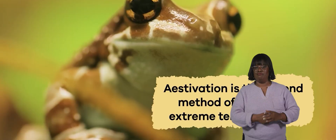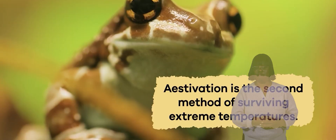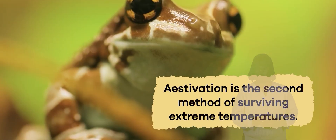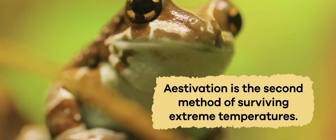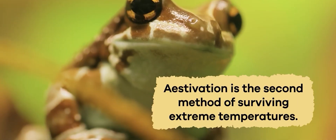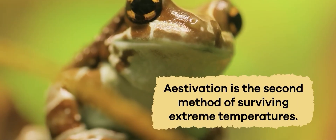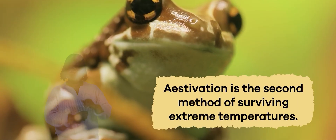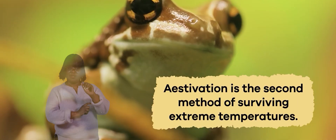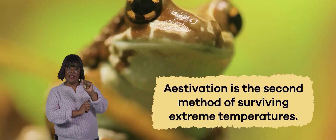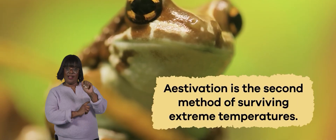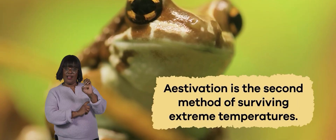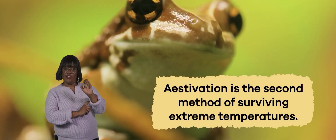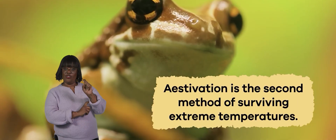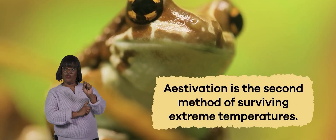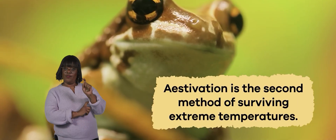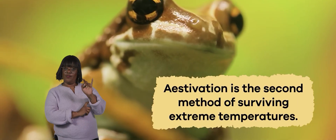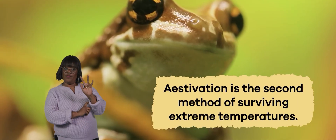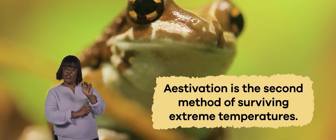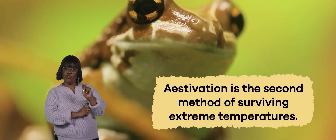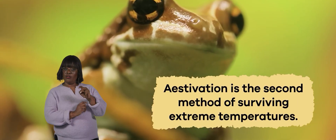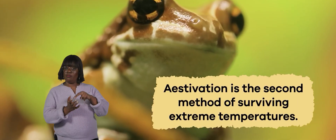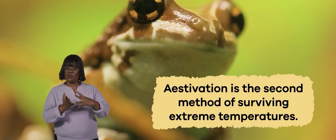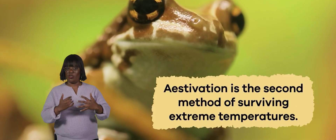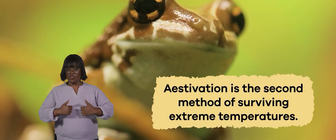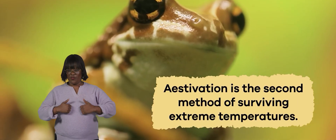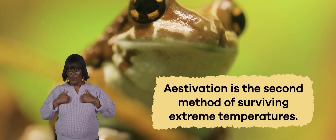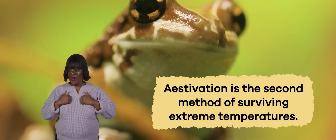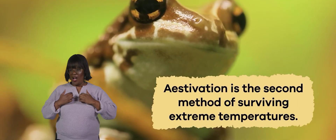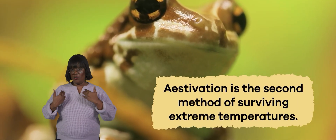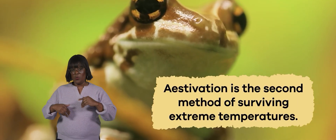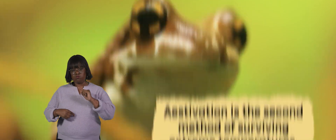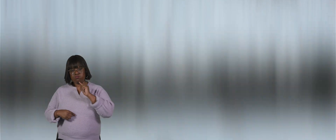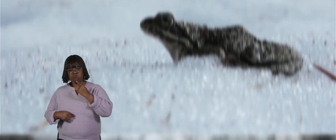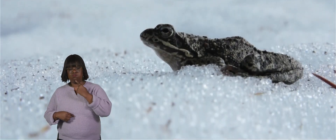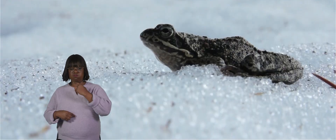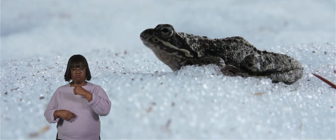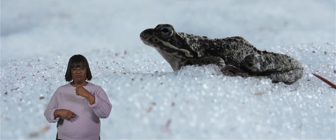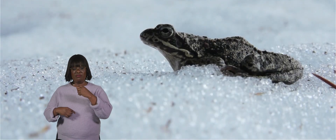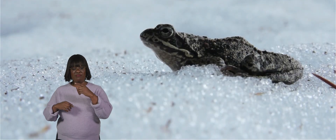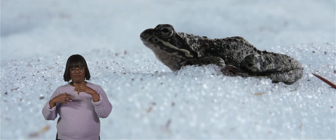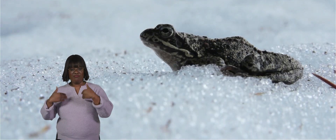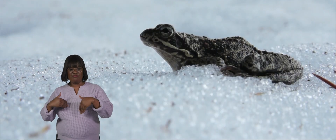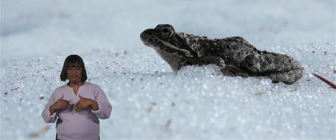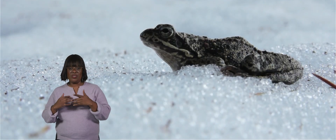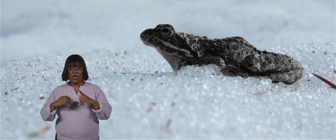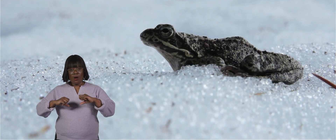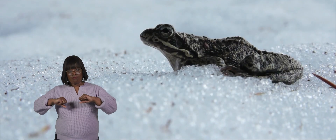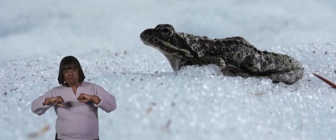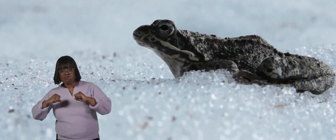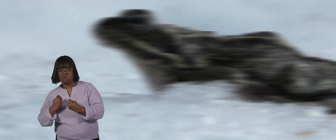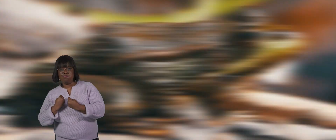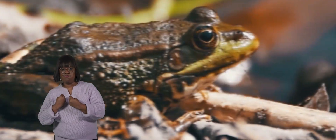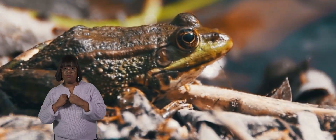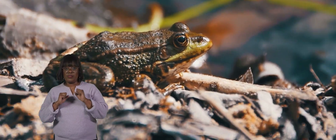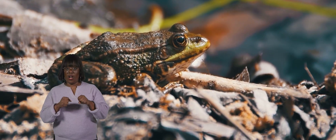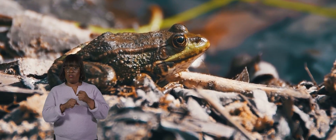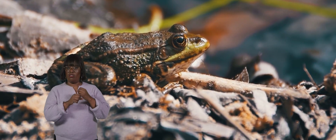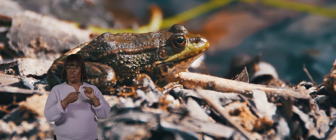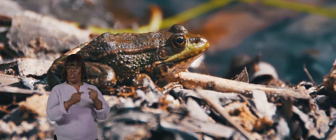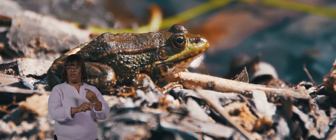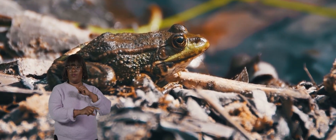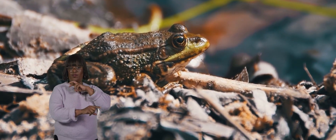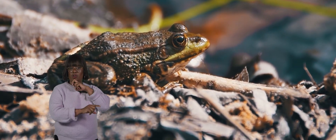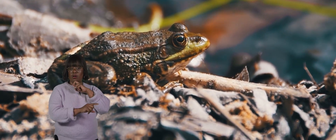Astivation is the second method of surviving extreme temperatures. Frigid temperatures can harm frogs, but